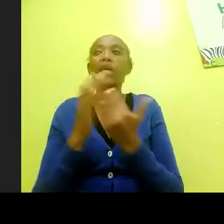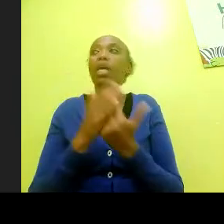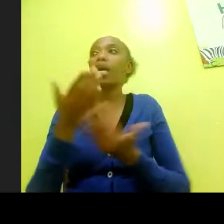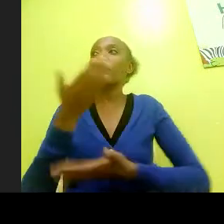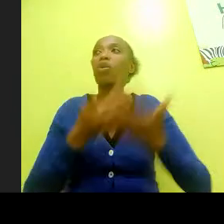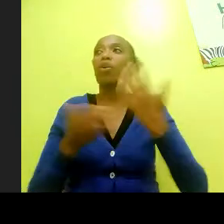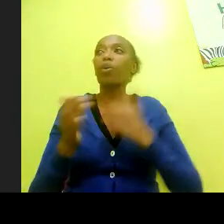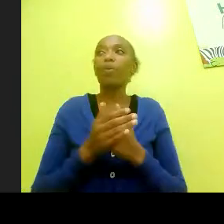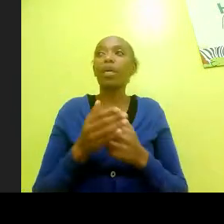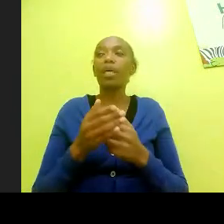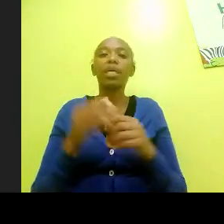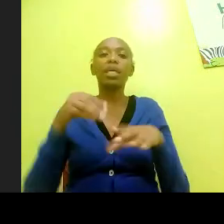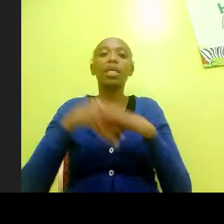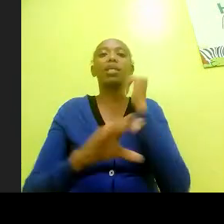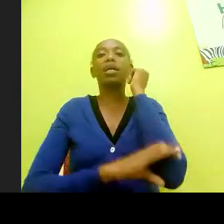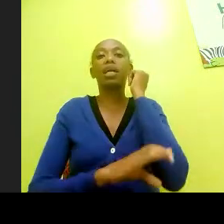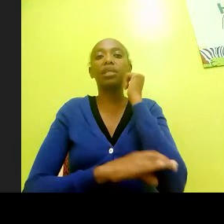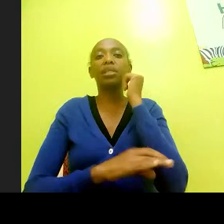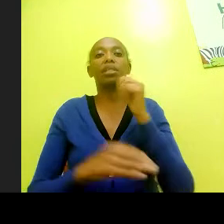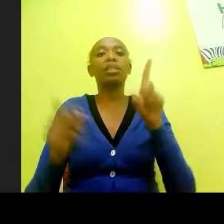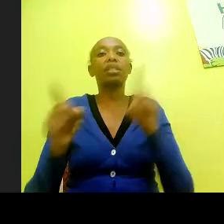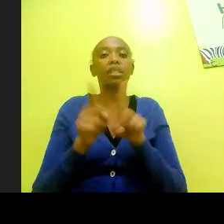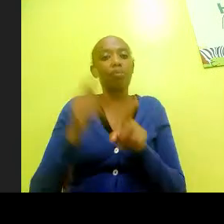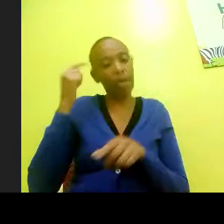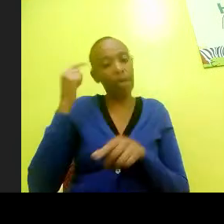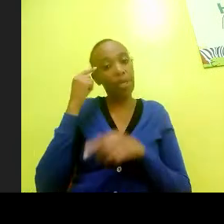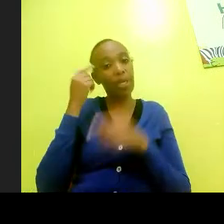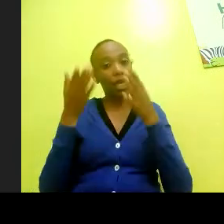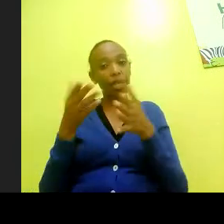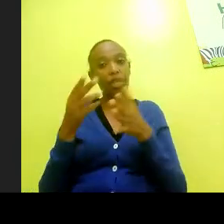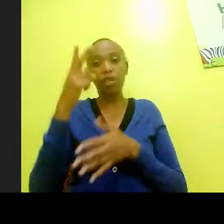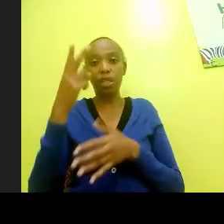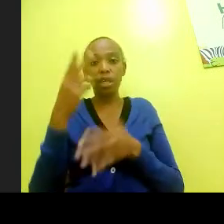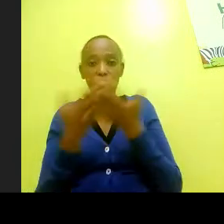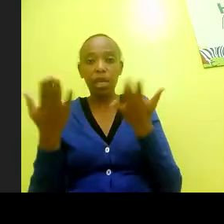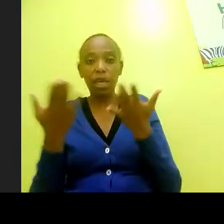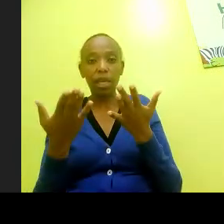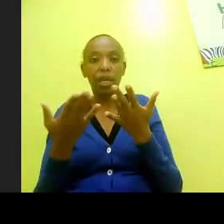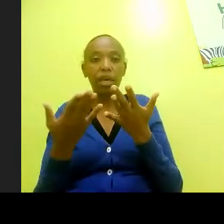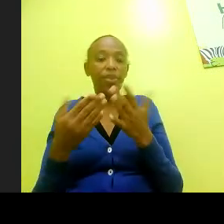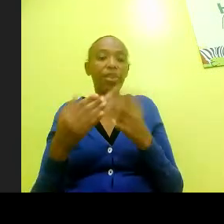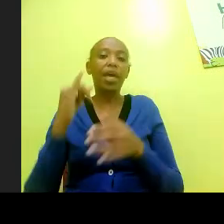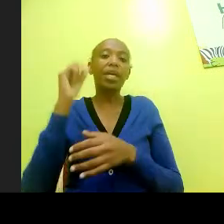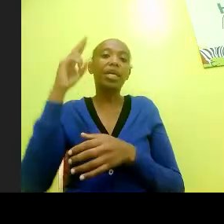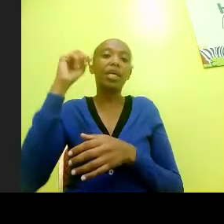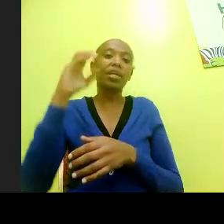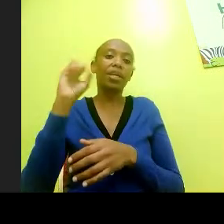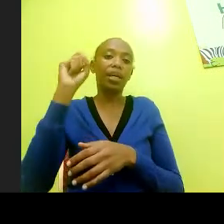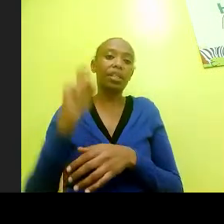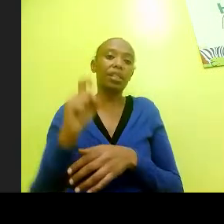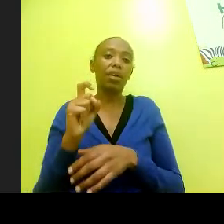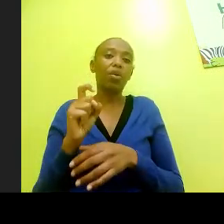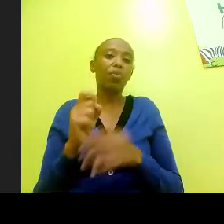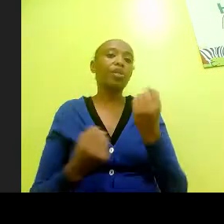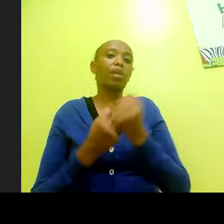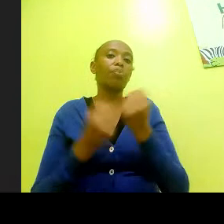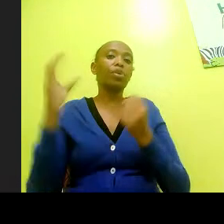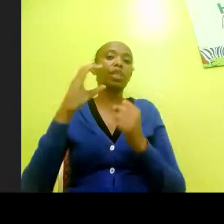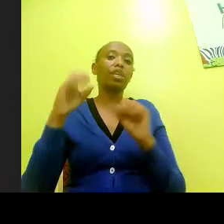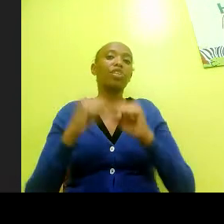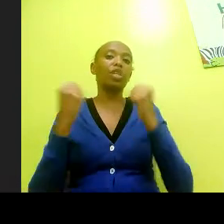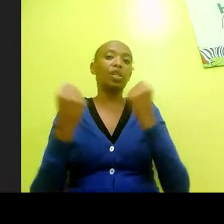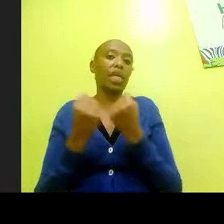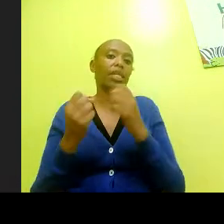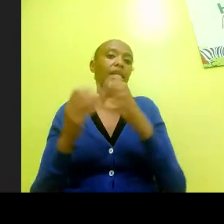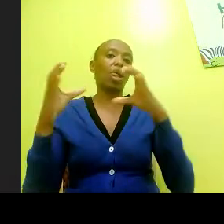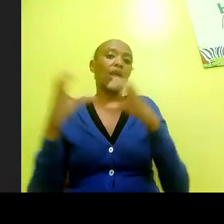in countries. And I think this tool, the index, will support civil society organizations